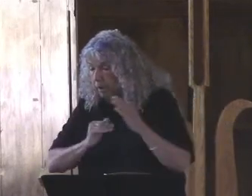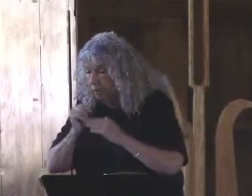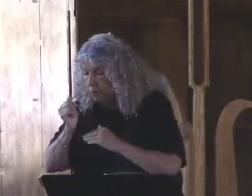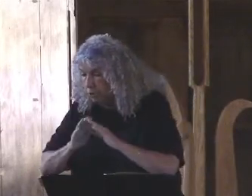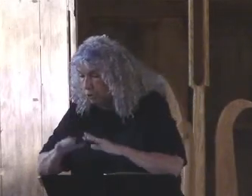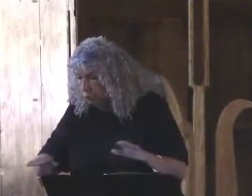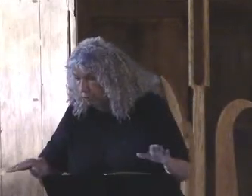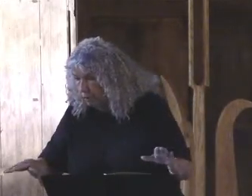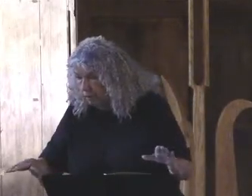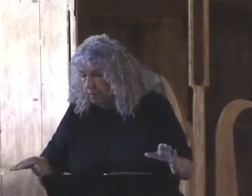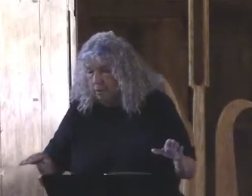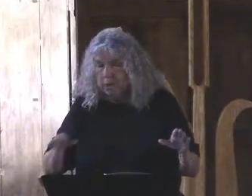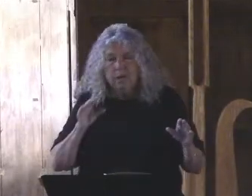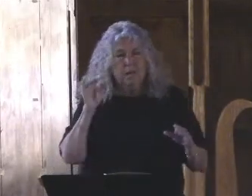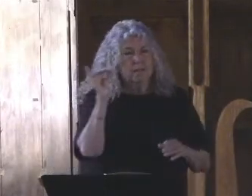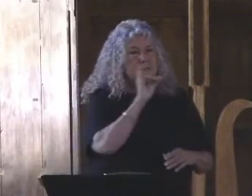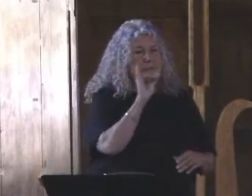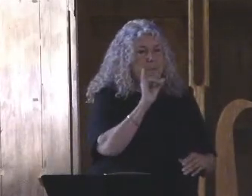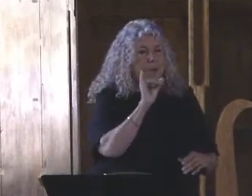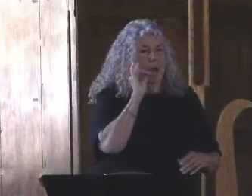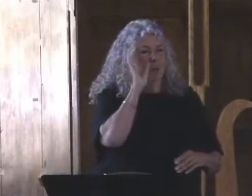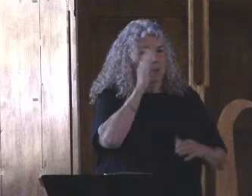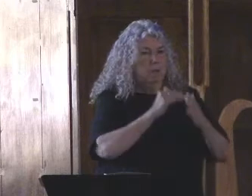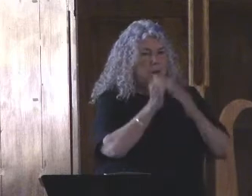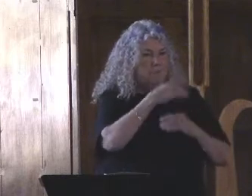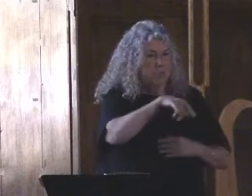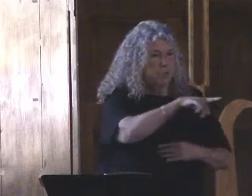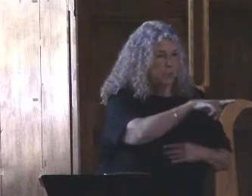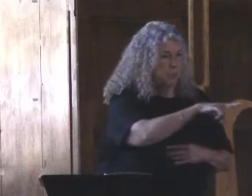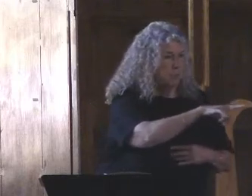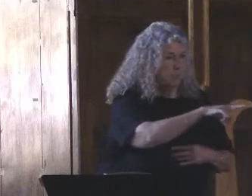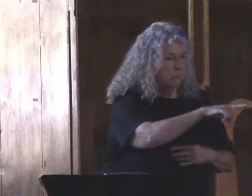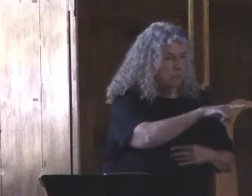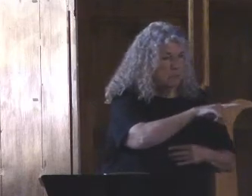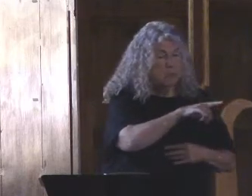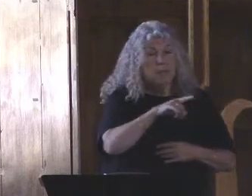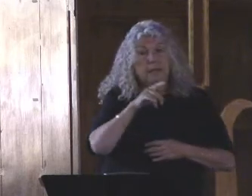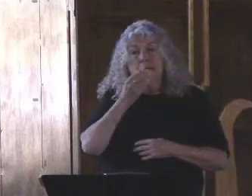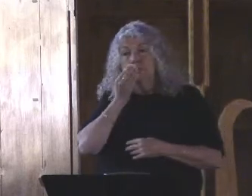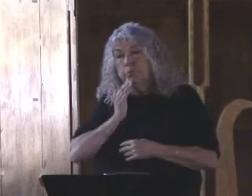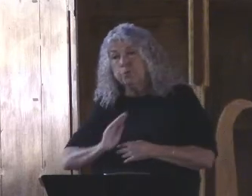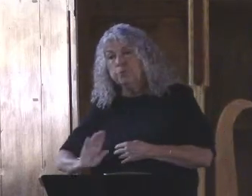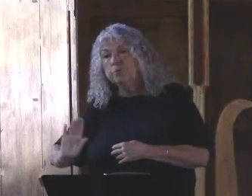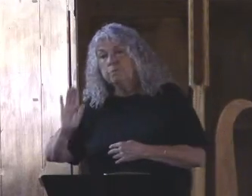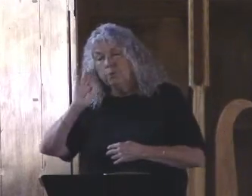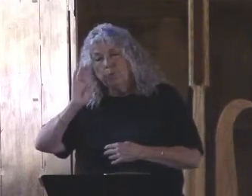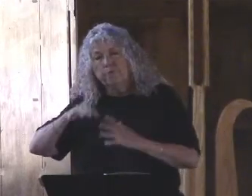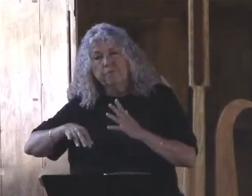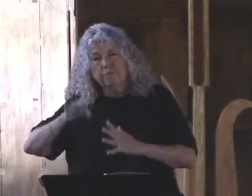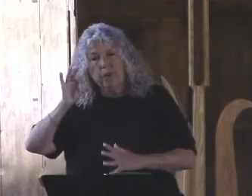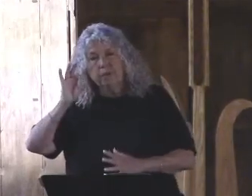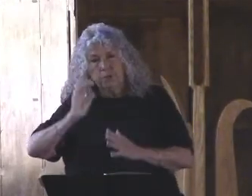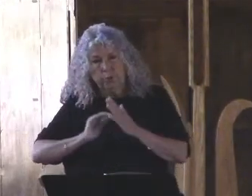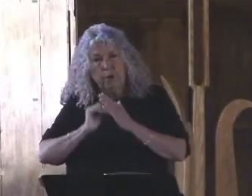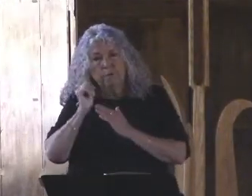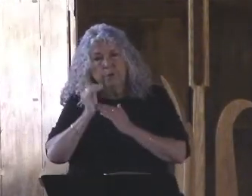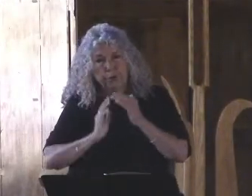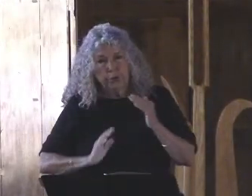child, so will I comfort you. In Jerusalem, you shall find your